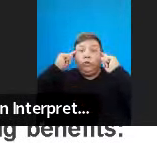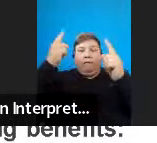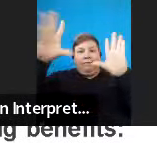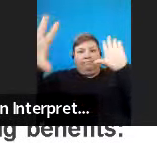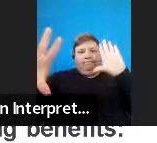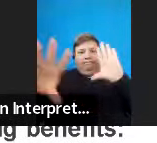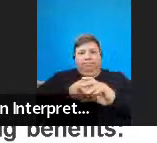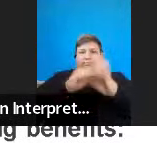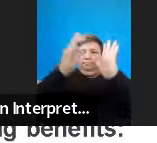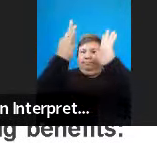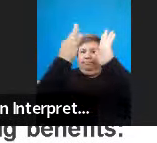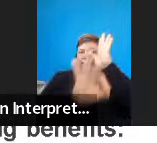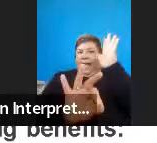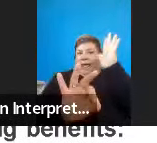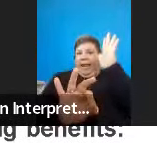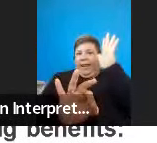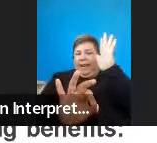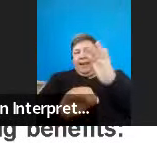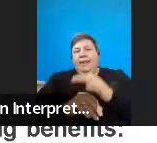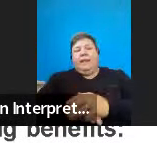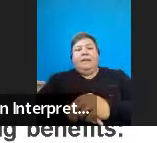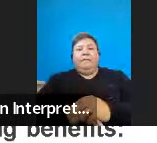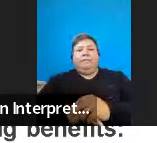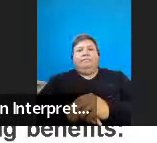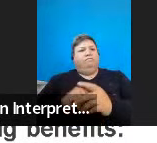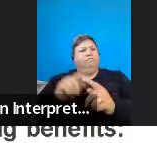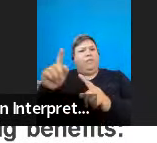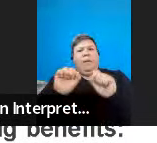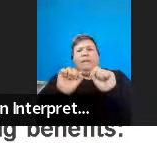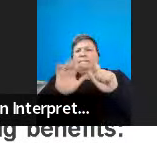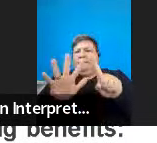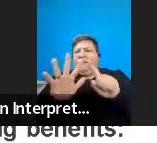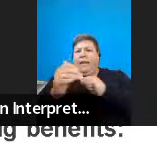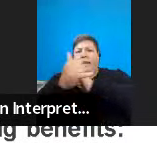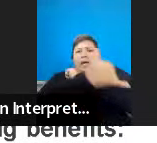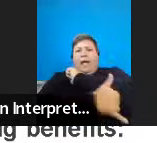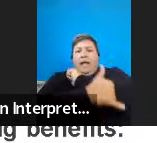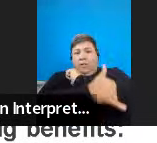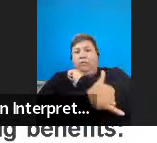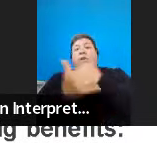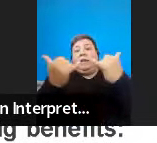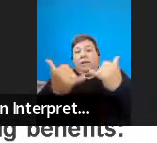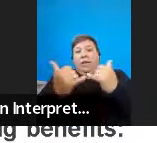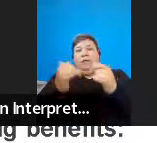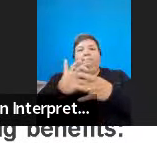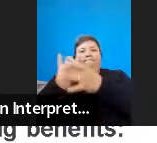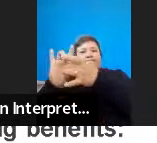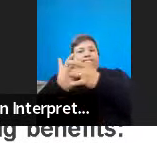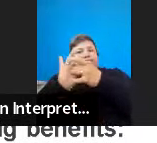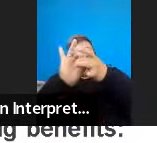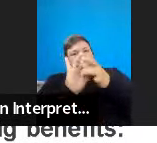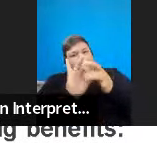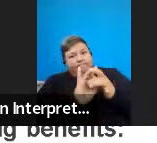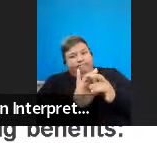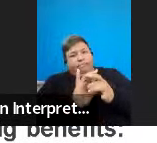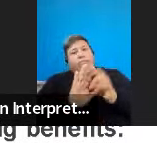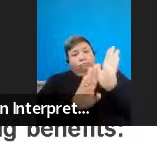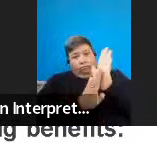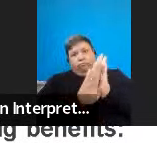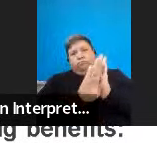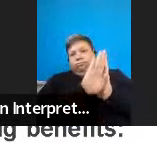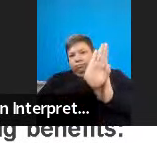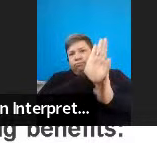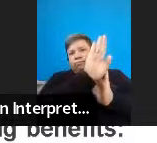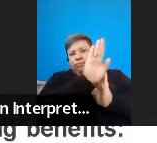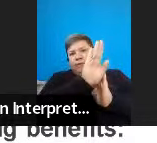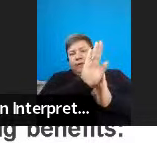with. We have up to, I think, 15 countries that we're currently engaging, and we have progressed with some, and some